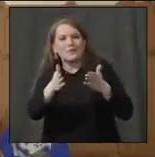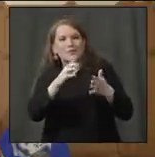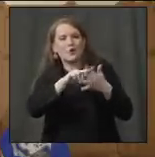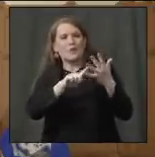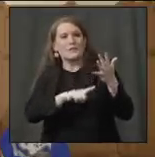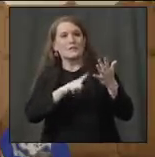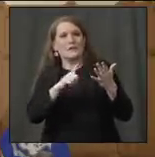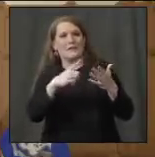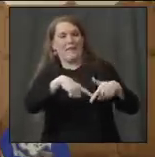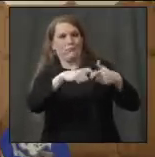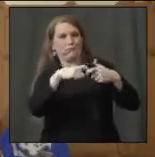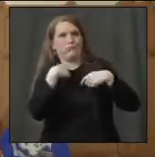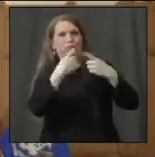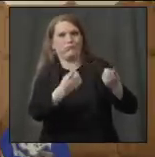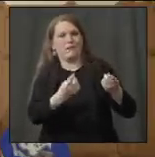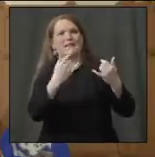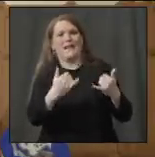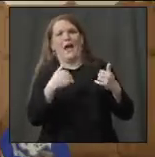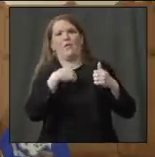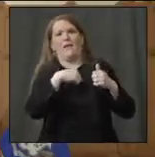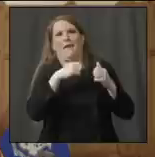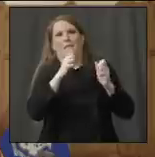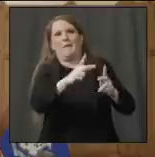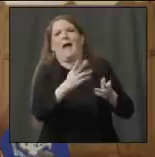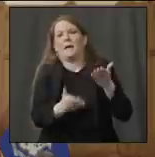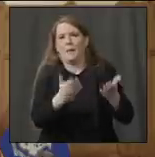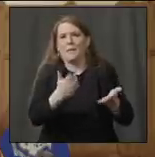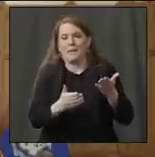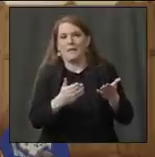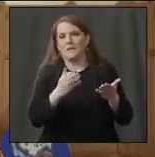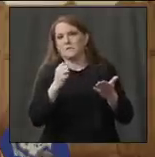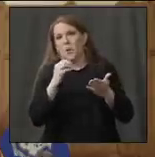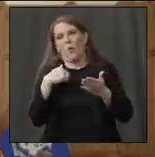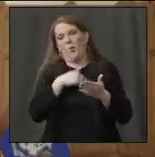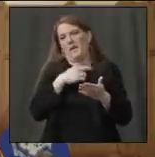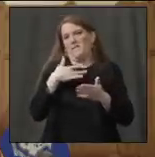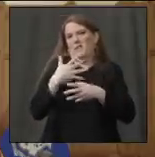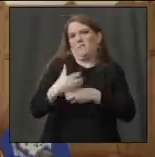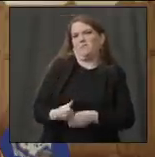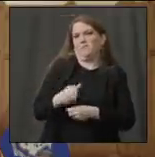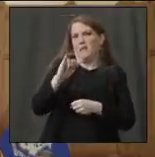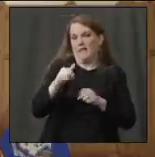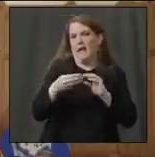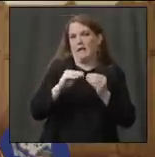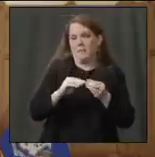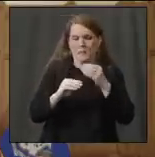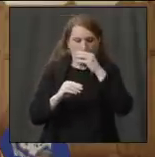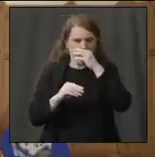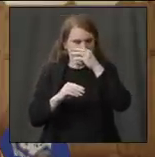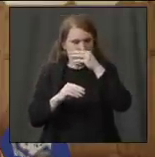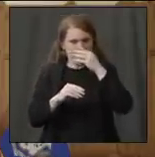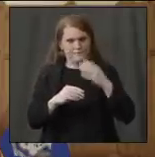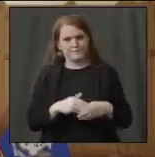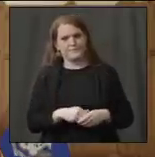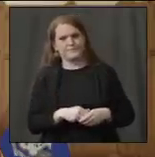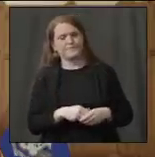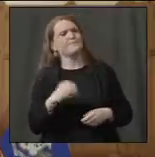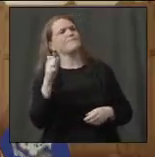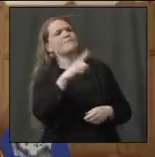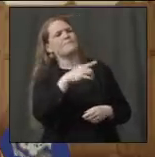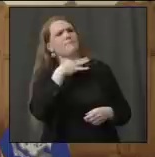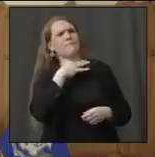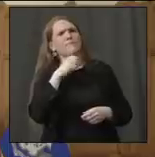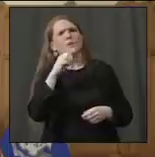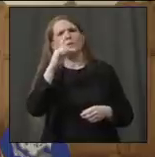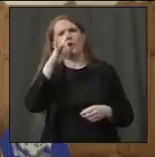So when it comes to new cases, so over the last 4 days, it looks like an average of 700 new cases. Are you looking